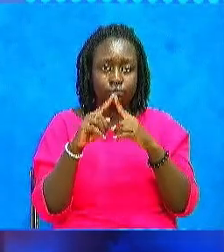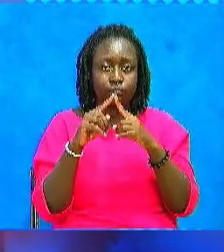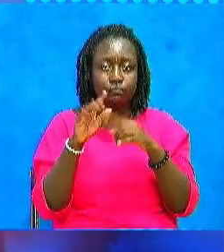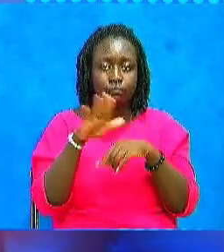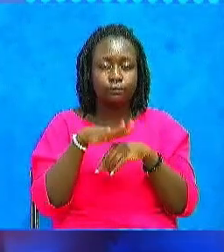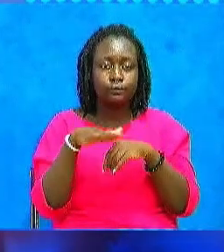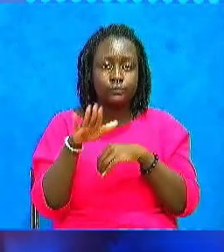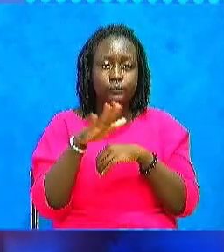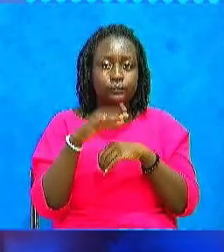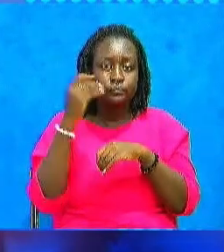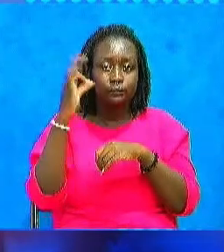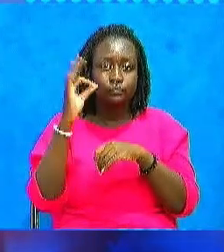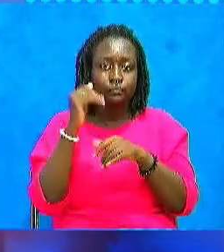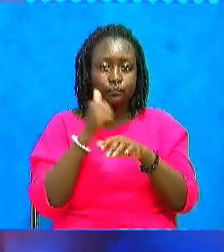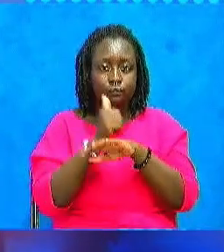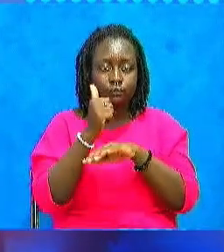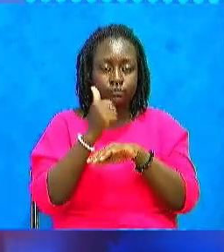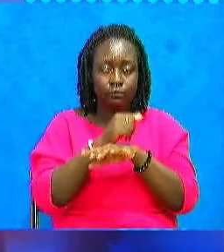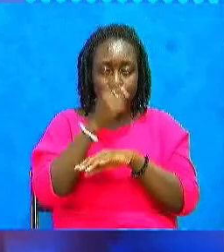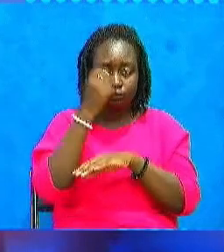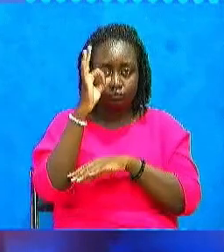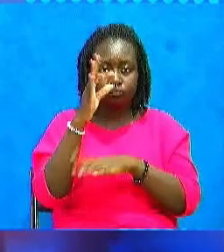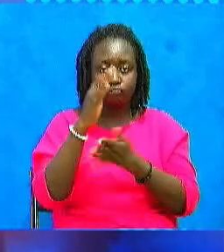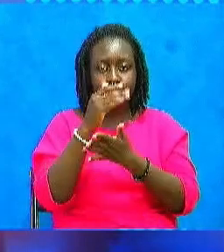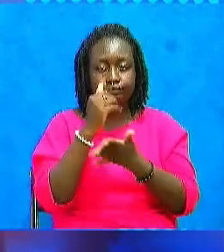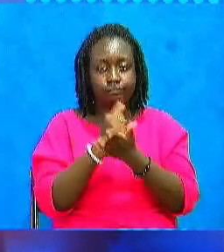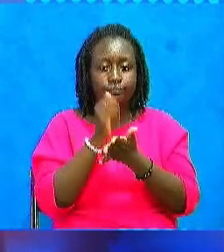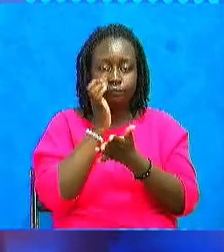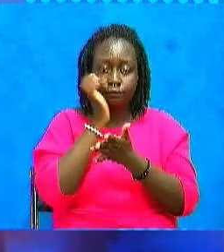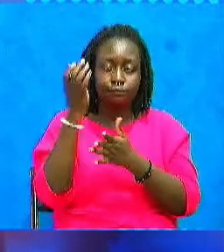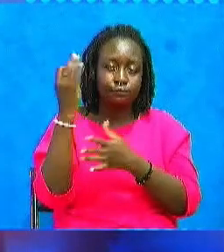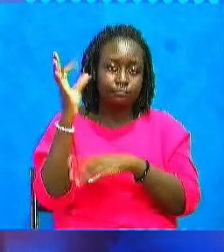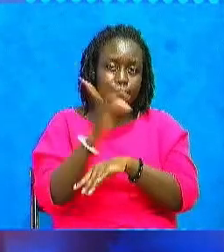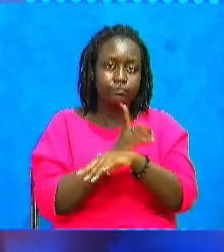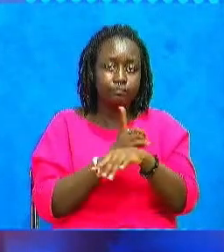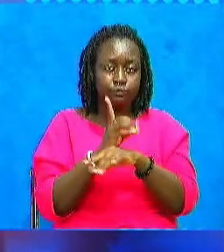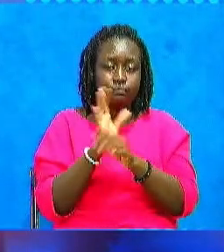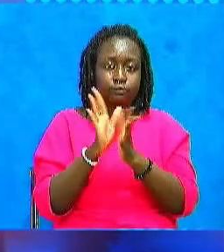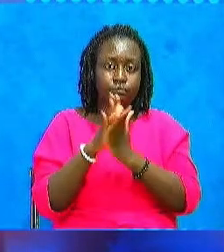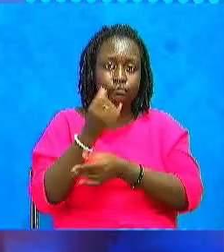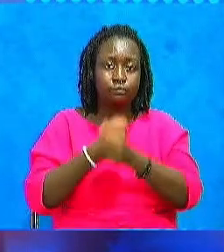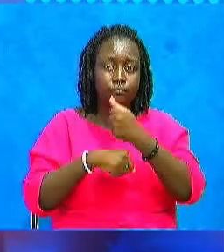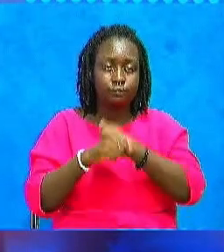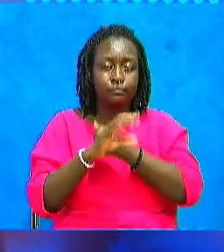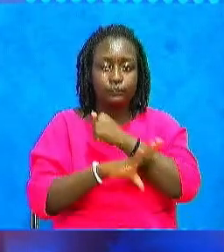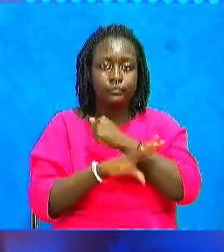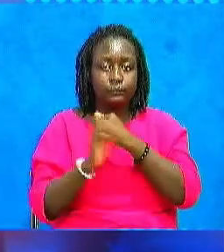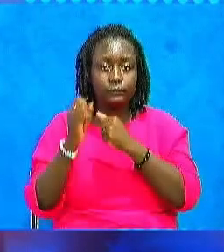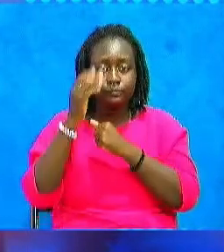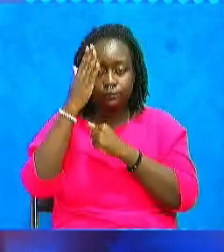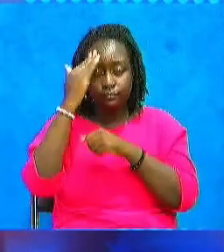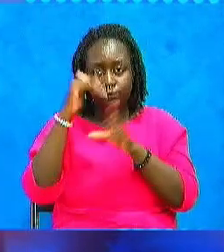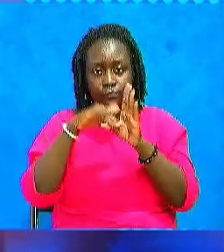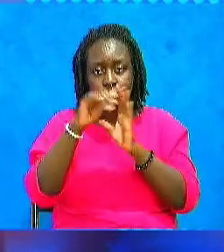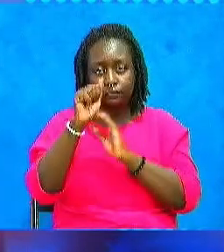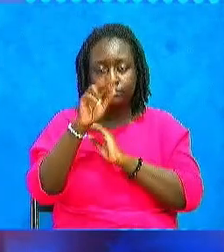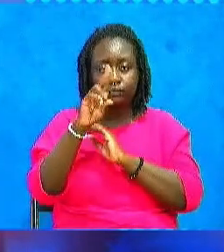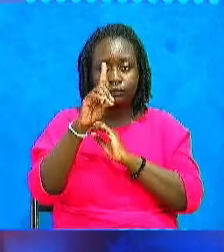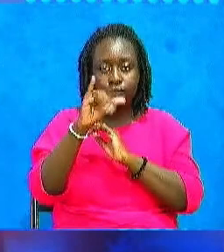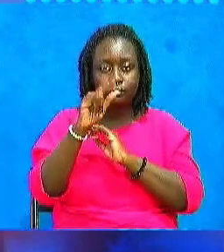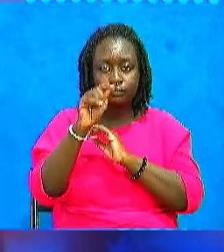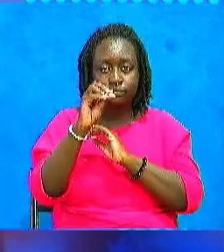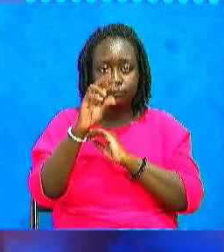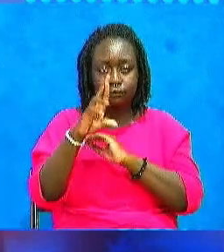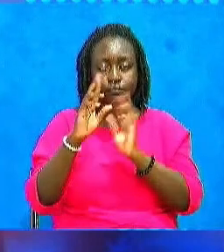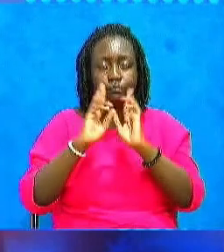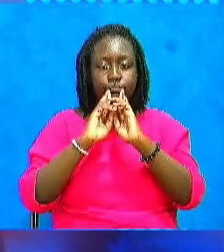instances of abuse of office, negligence of duty, fraudulent activities and theft identified in Auditor General's report